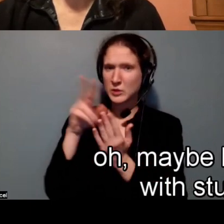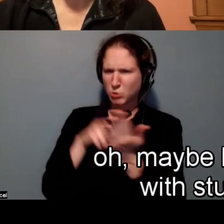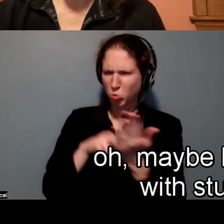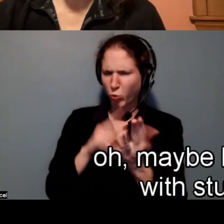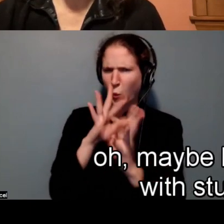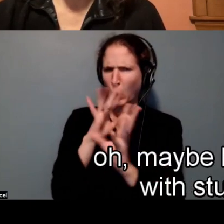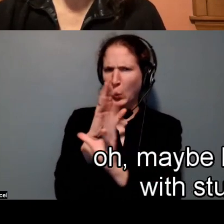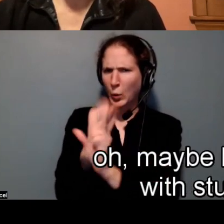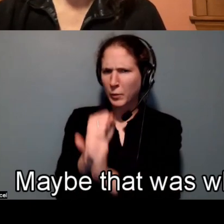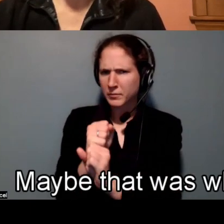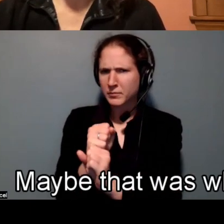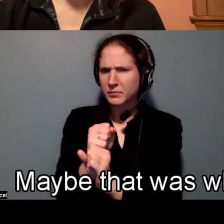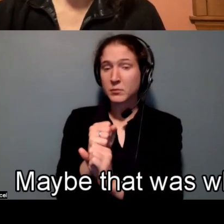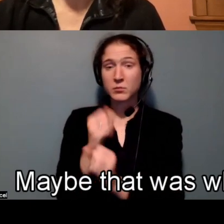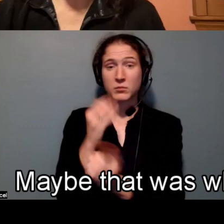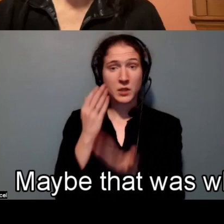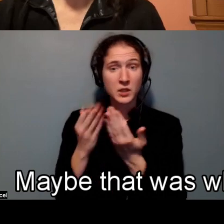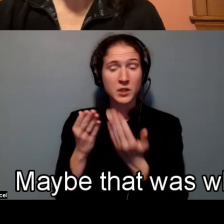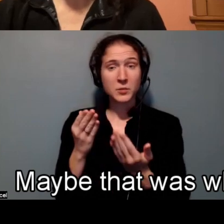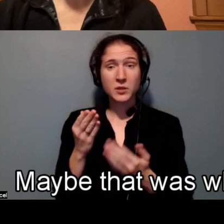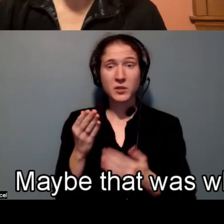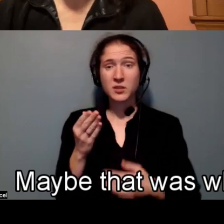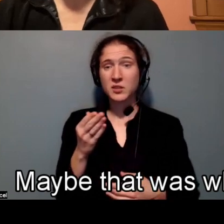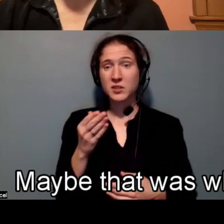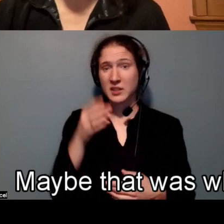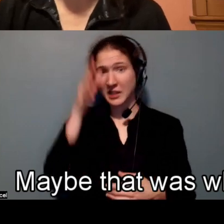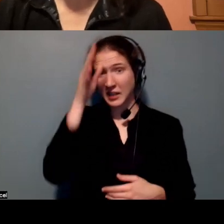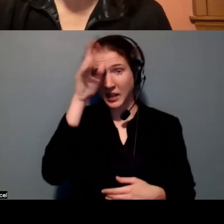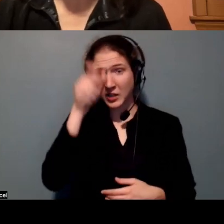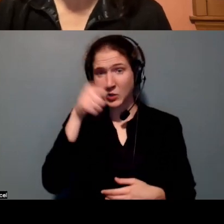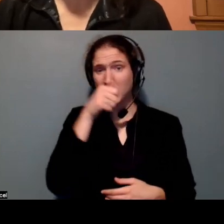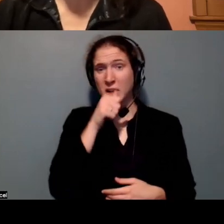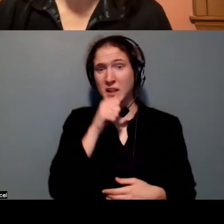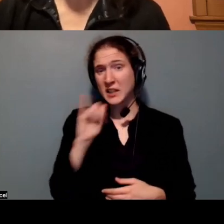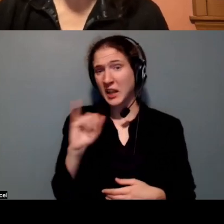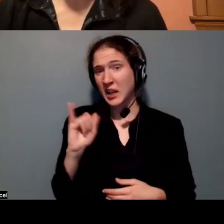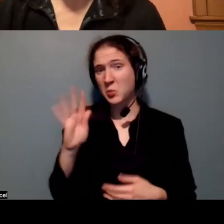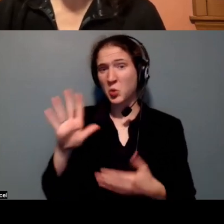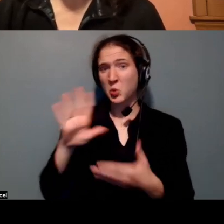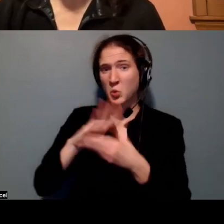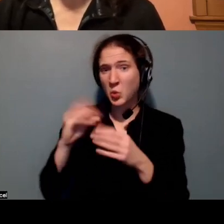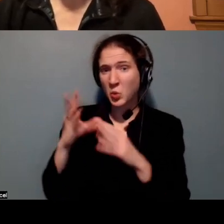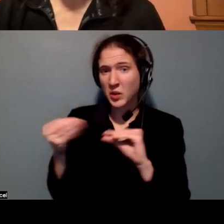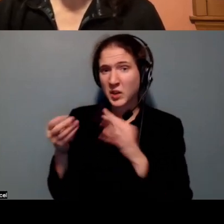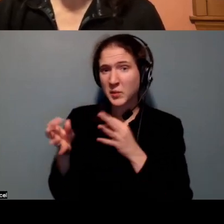had to deal with stuff like that, or maybe that was what it was like for him. Yeah. Yeah.